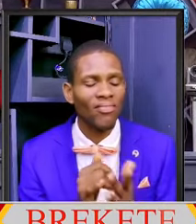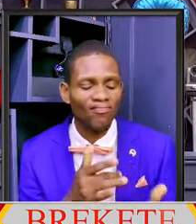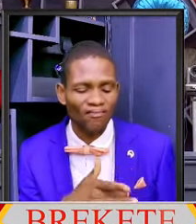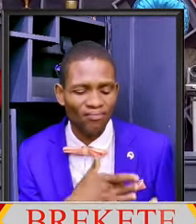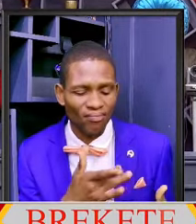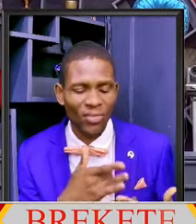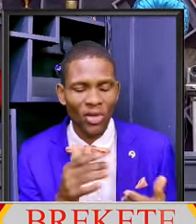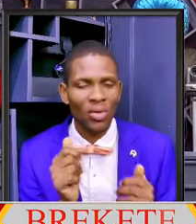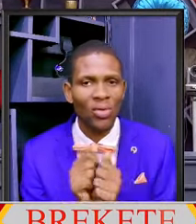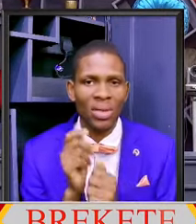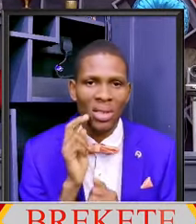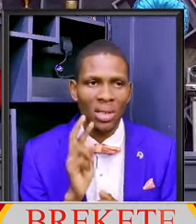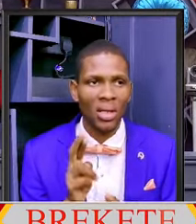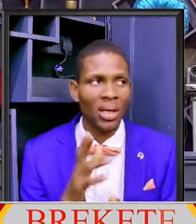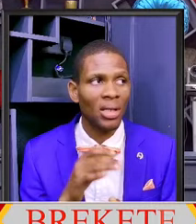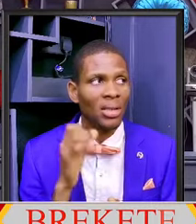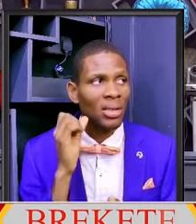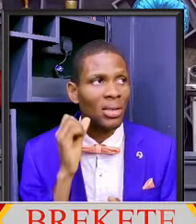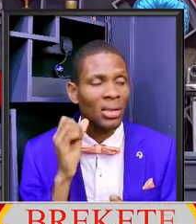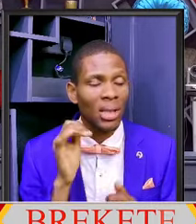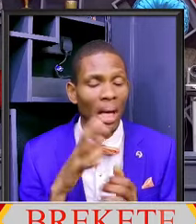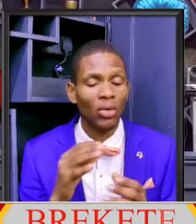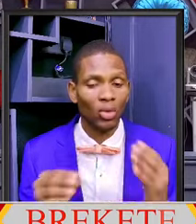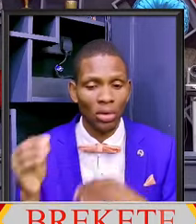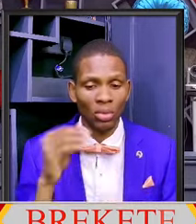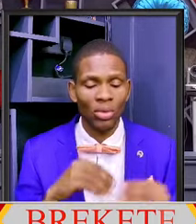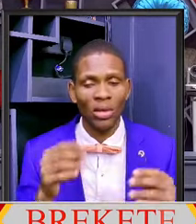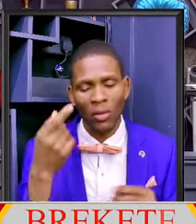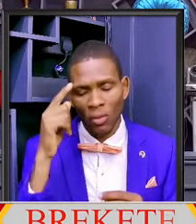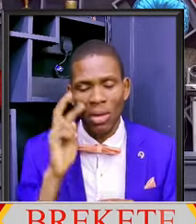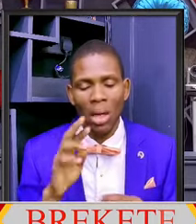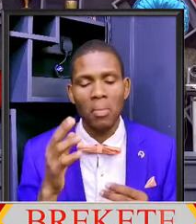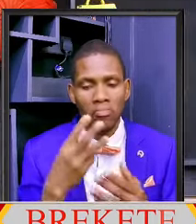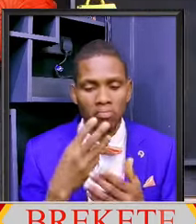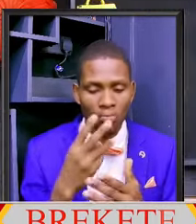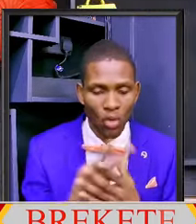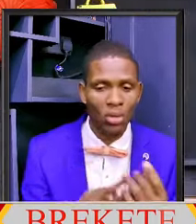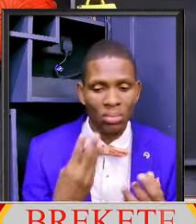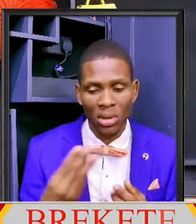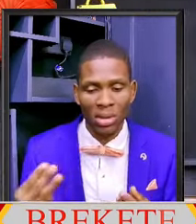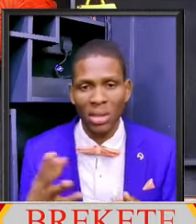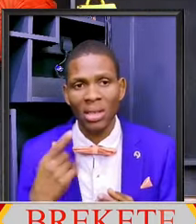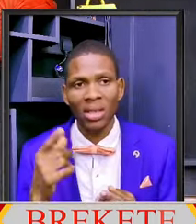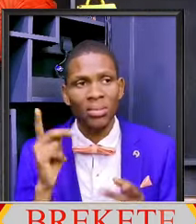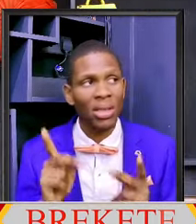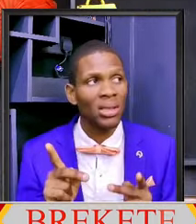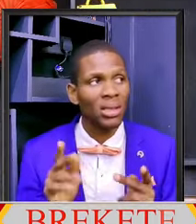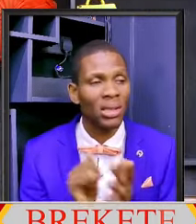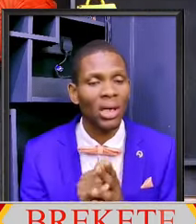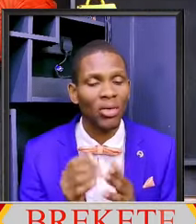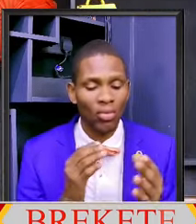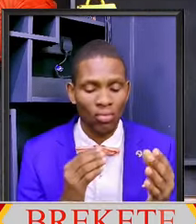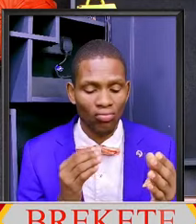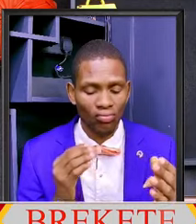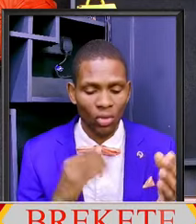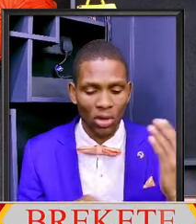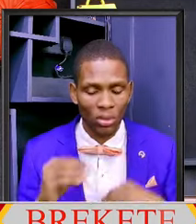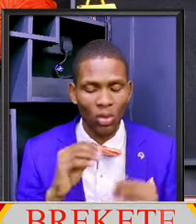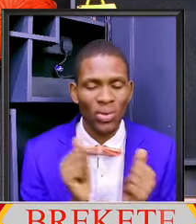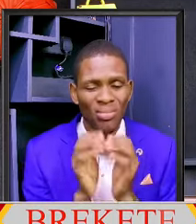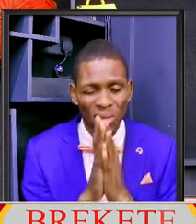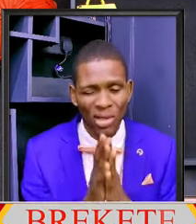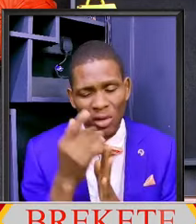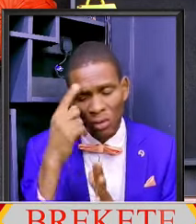sympathize, empathize with her, can contribute. Both material things and the ones we contribute with prayers for where then